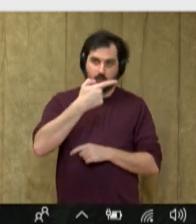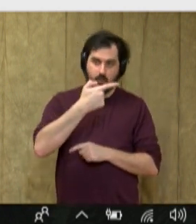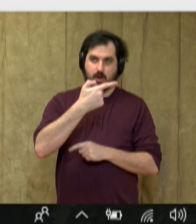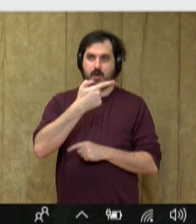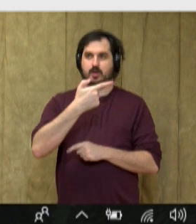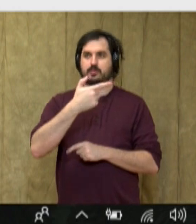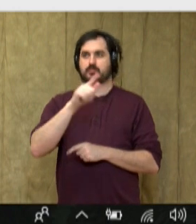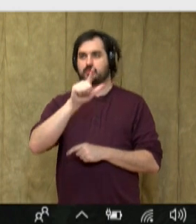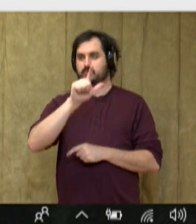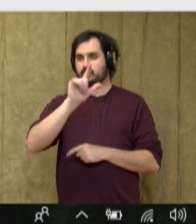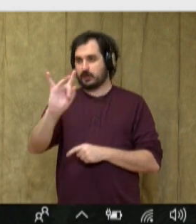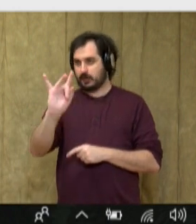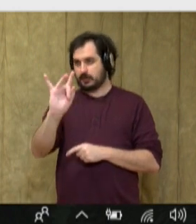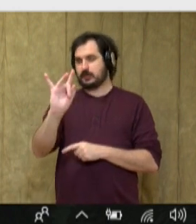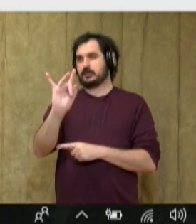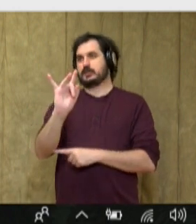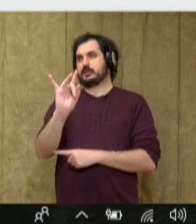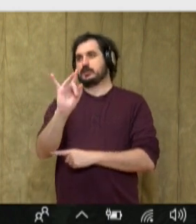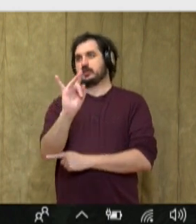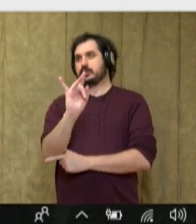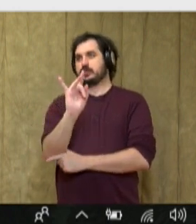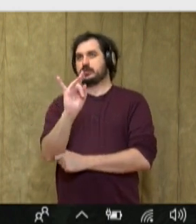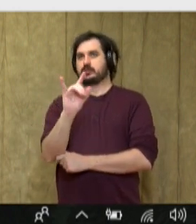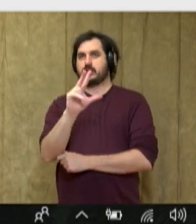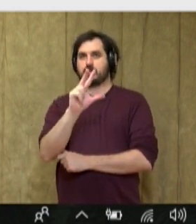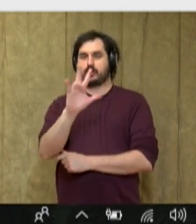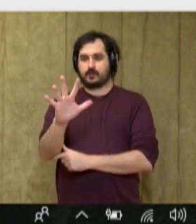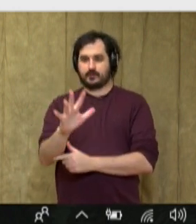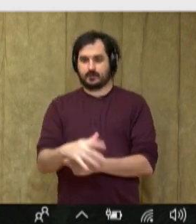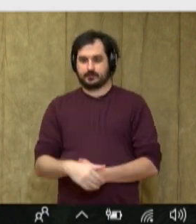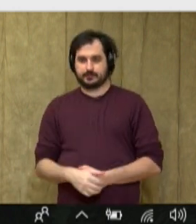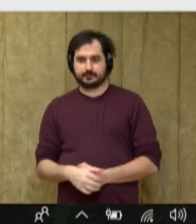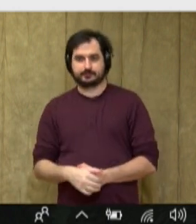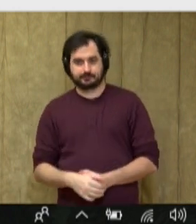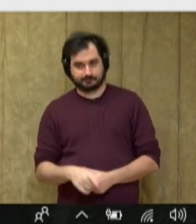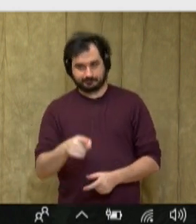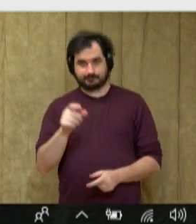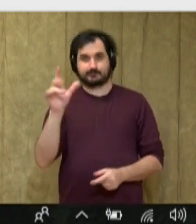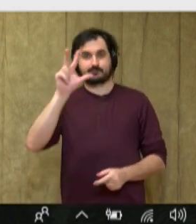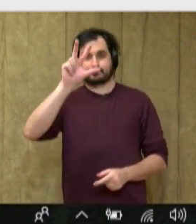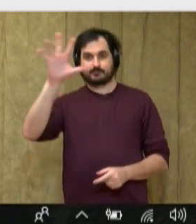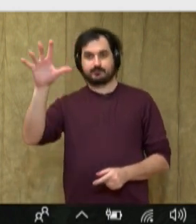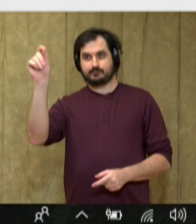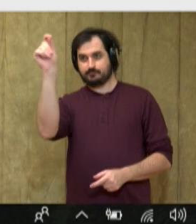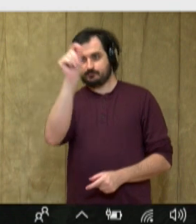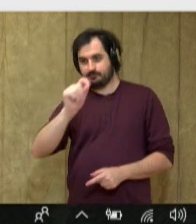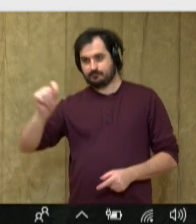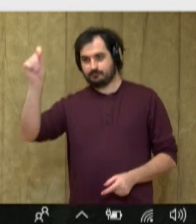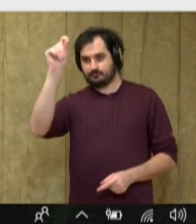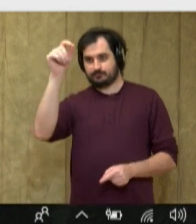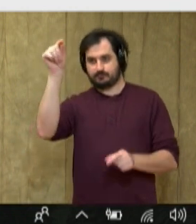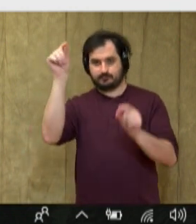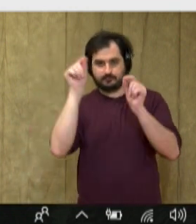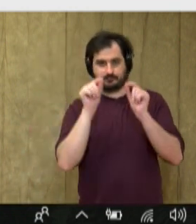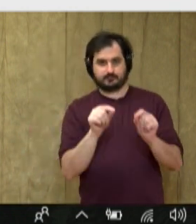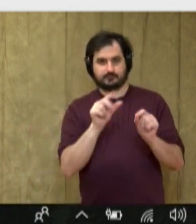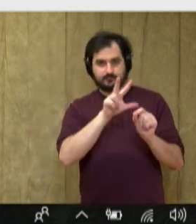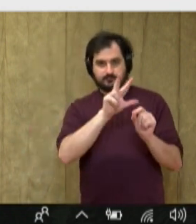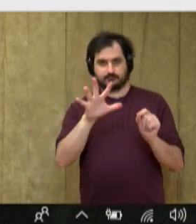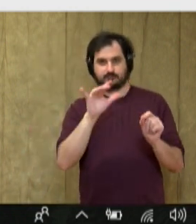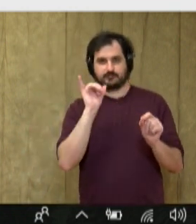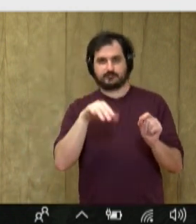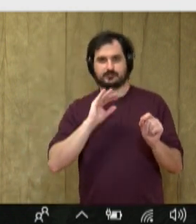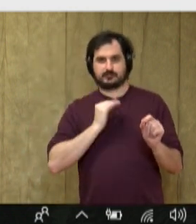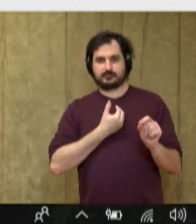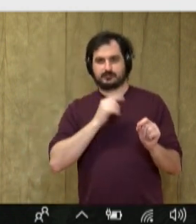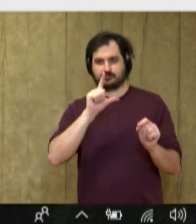21, 28, 35. Well, here I have 35 and 35, and that seems to be our least common